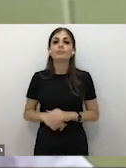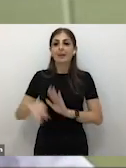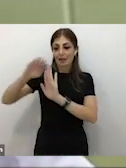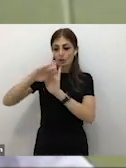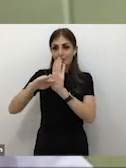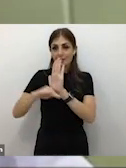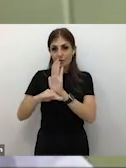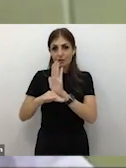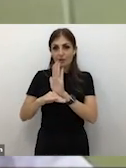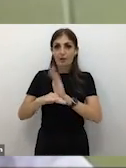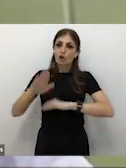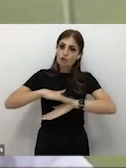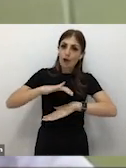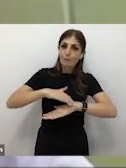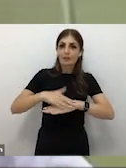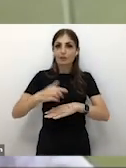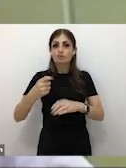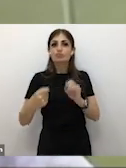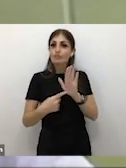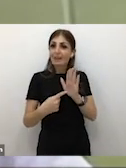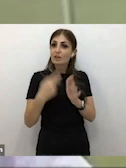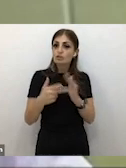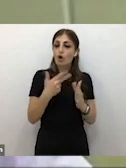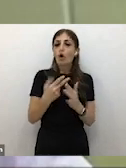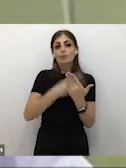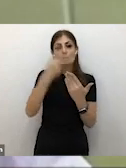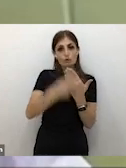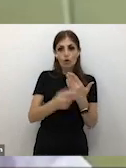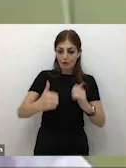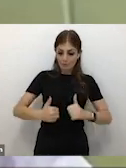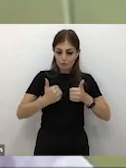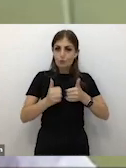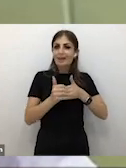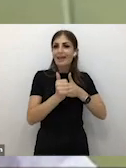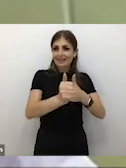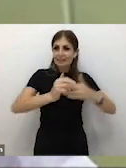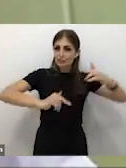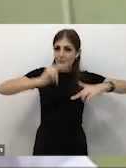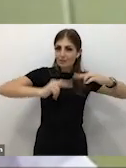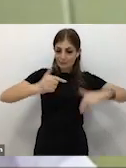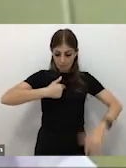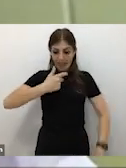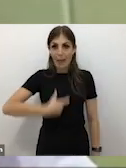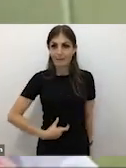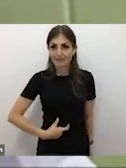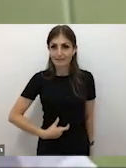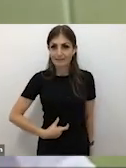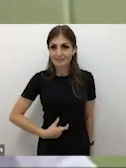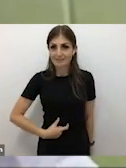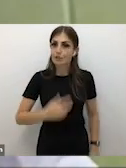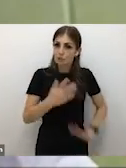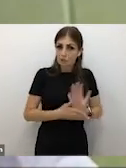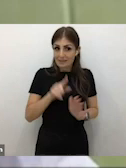are timeliness and relevance of the program to the applicant's leadership development. So you're the applicant, so it's about whether or not